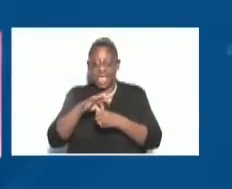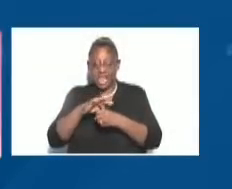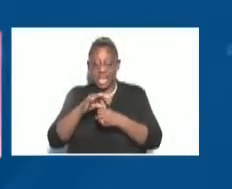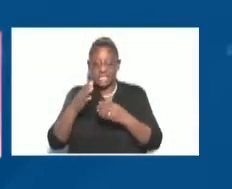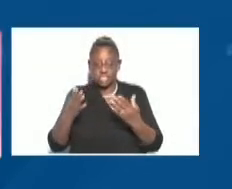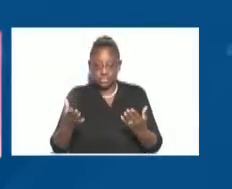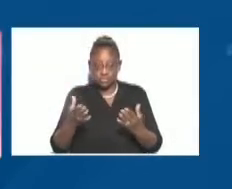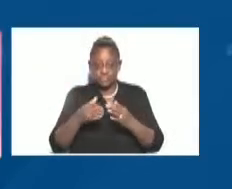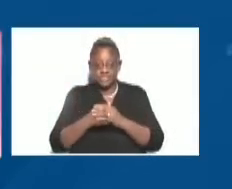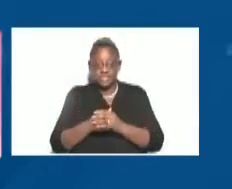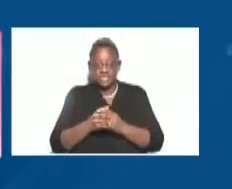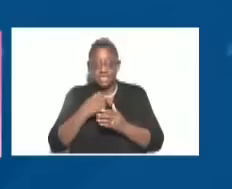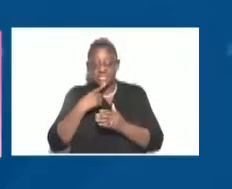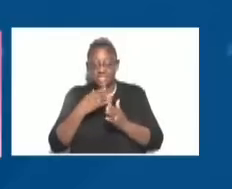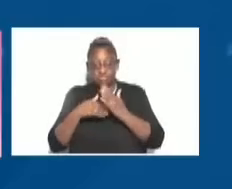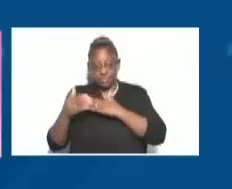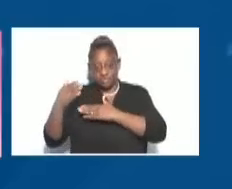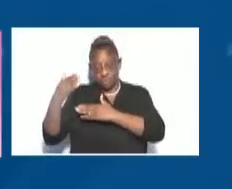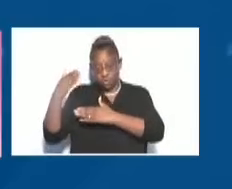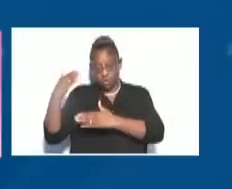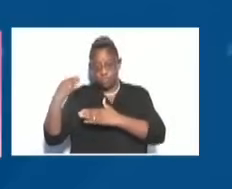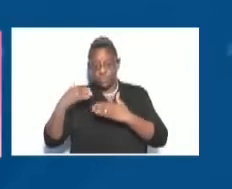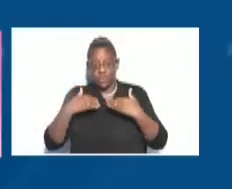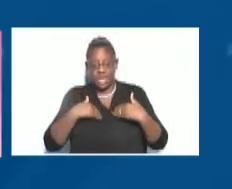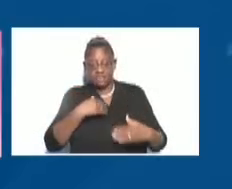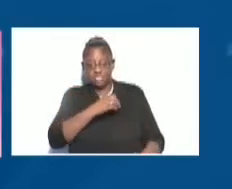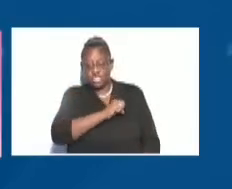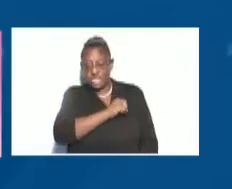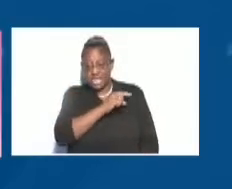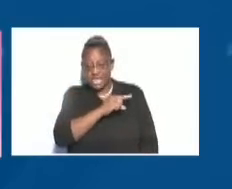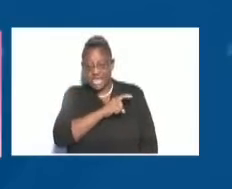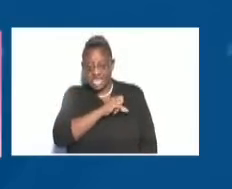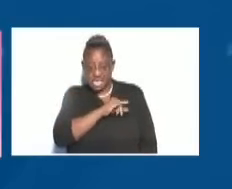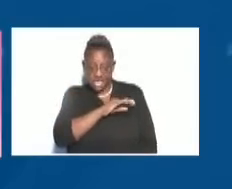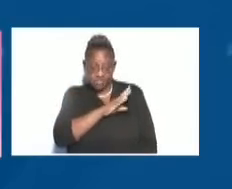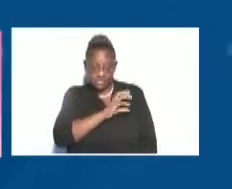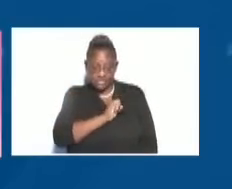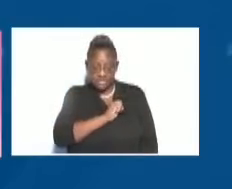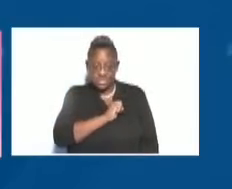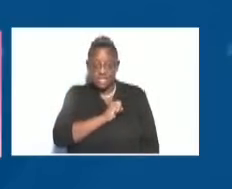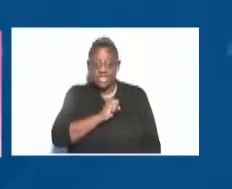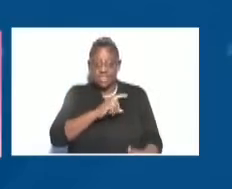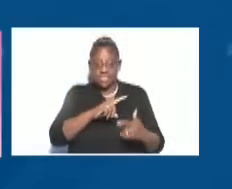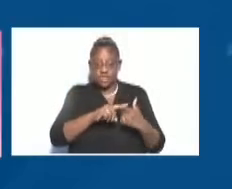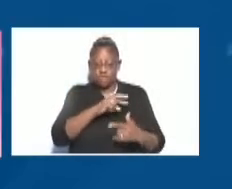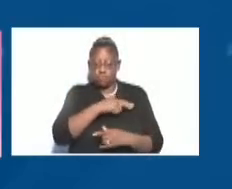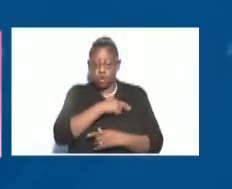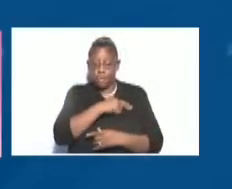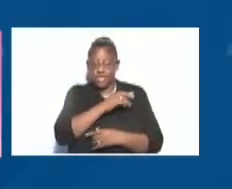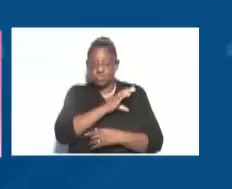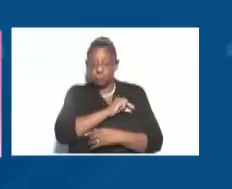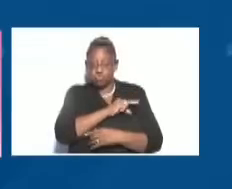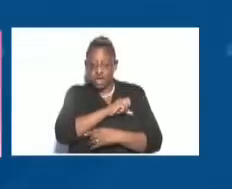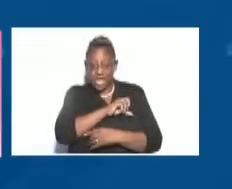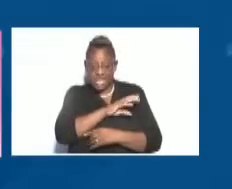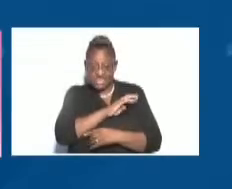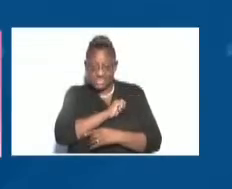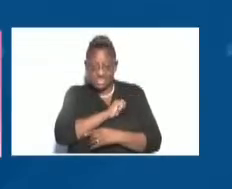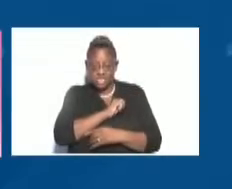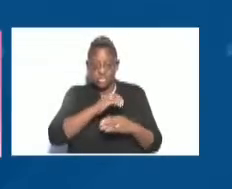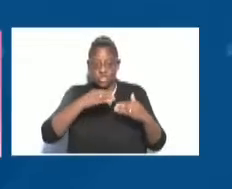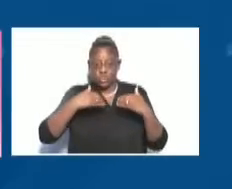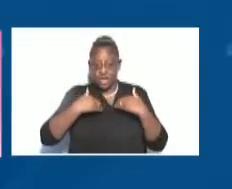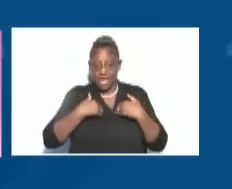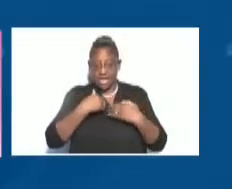continues to swell. Former Cabinet Minister Shane Gibson, Grand Bahama businessman Robert Grant, and political newbies